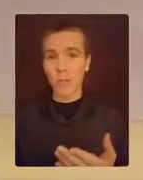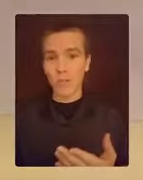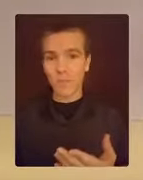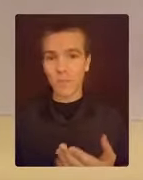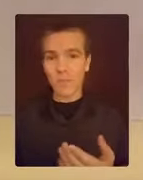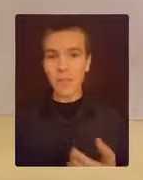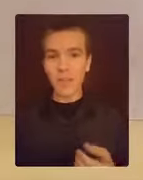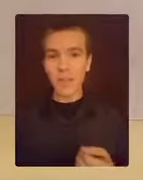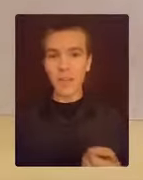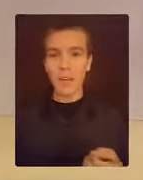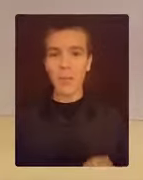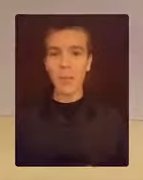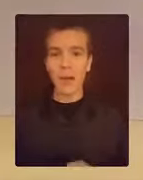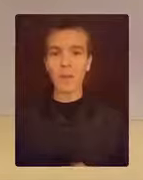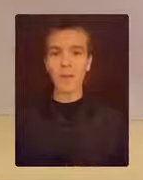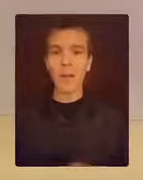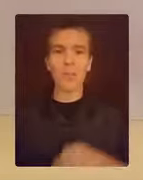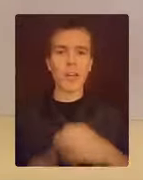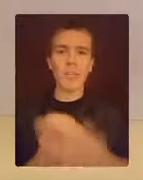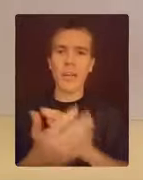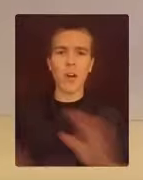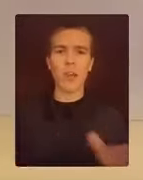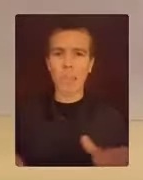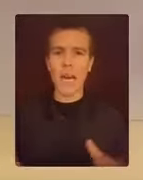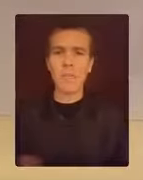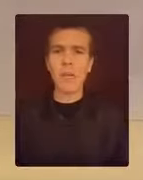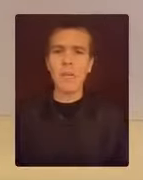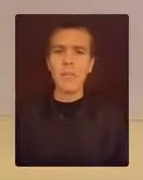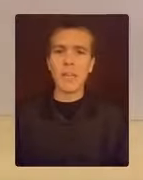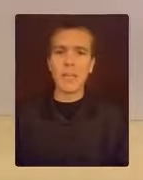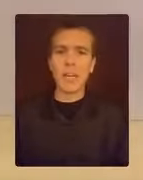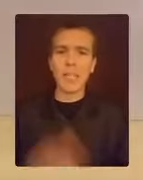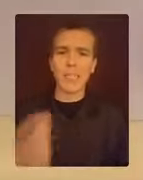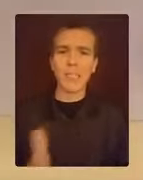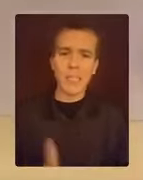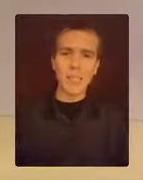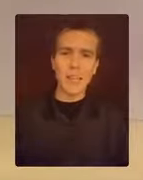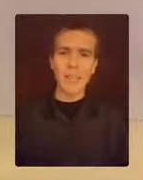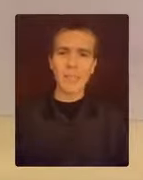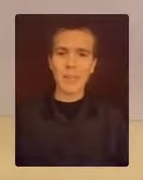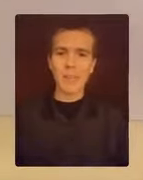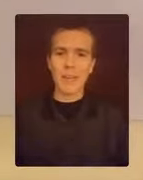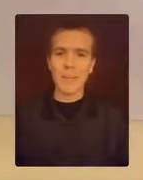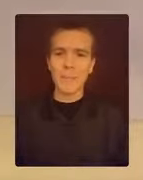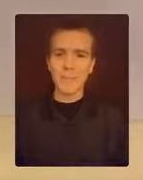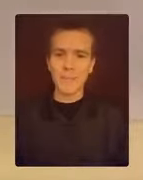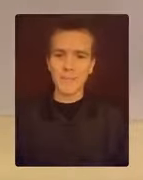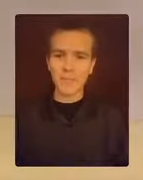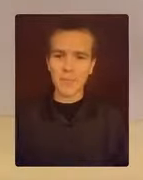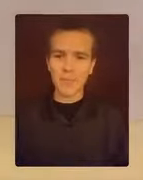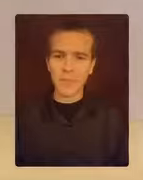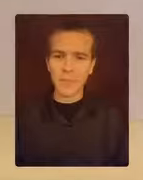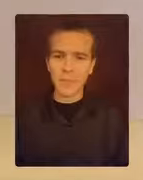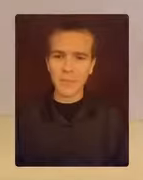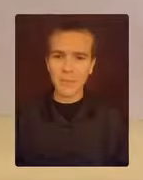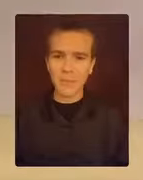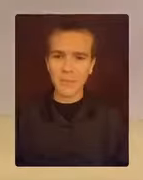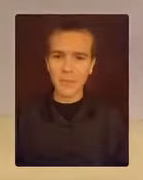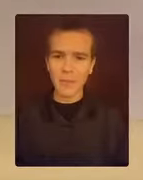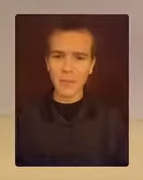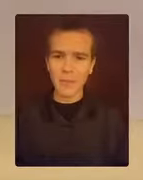starts. I'm sorry, I ain't trying to take all your time up. If you'd like to, I'm in there. You